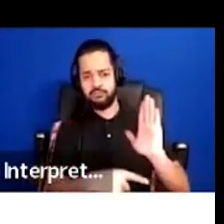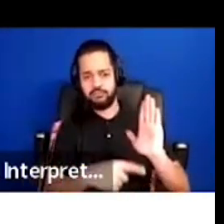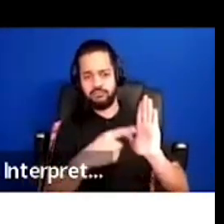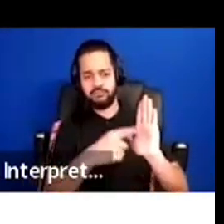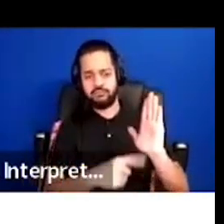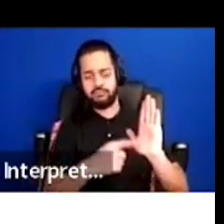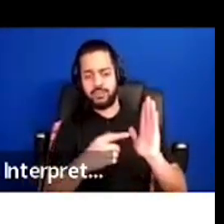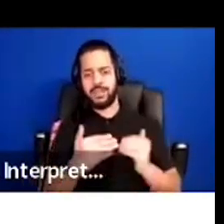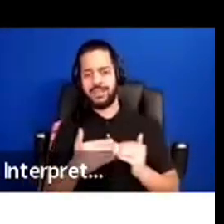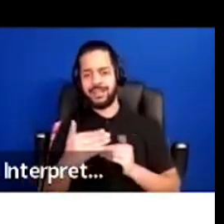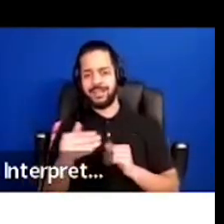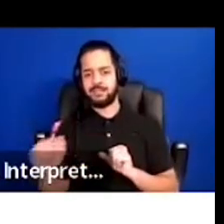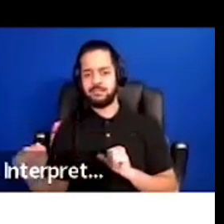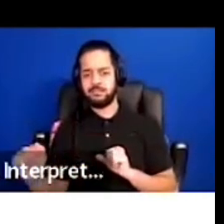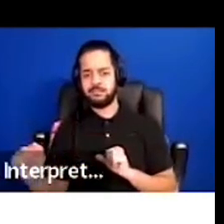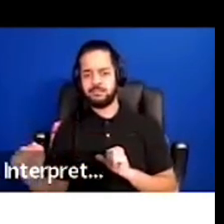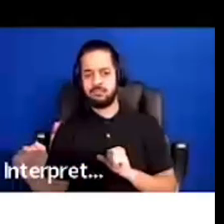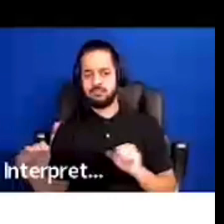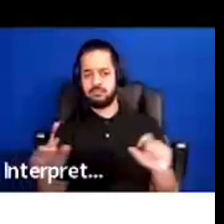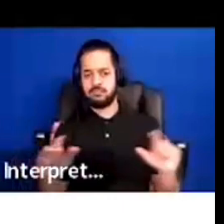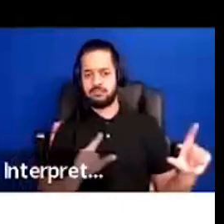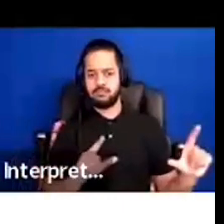next slide.